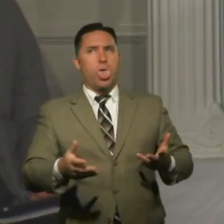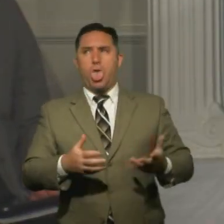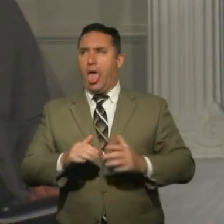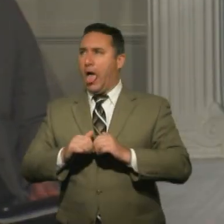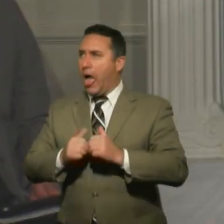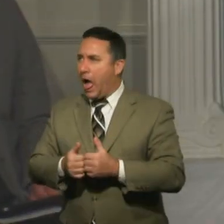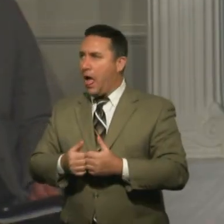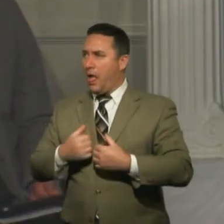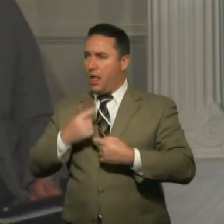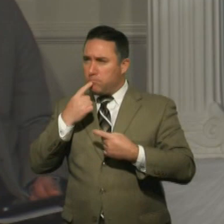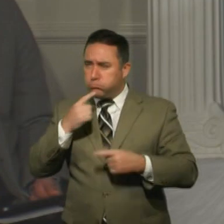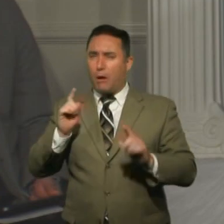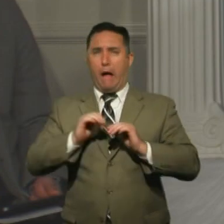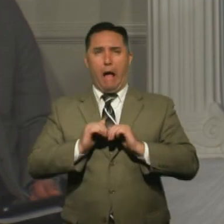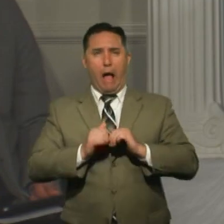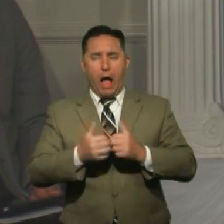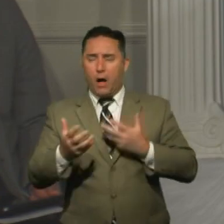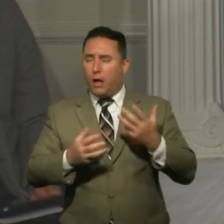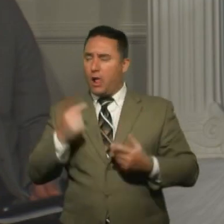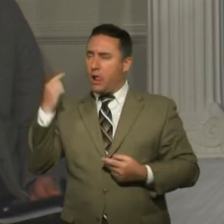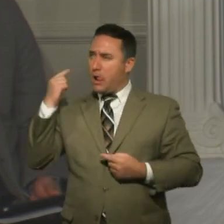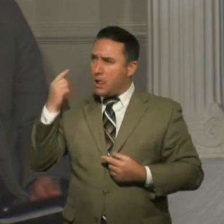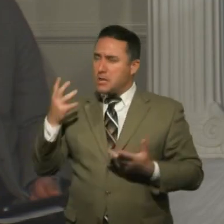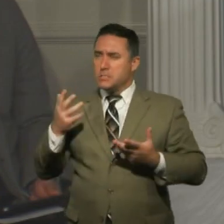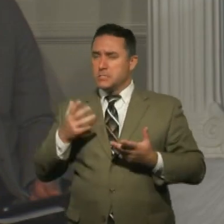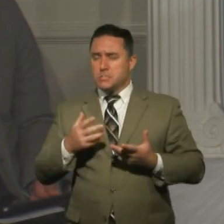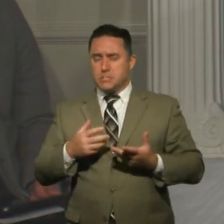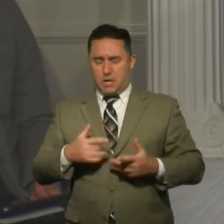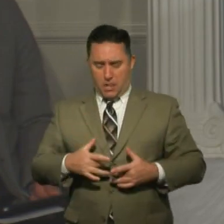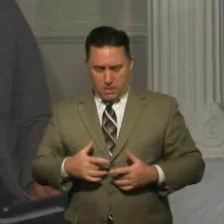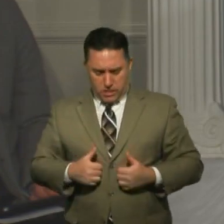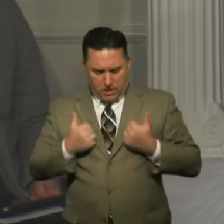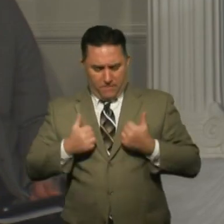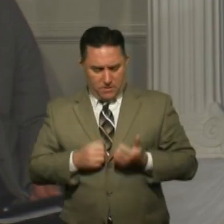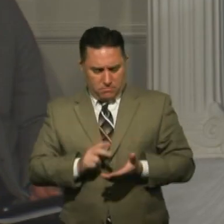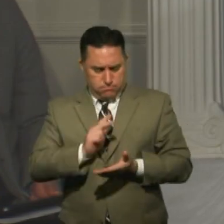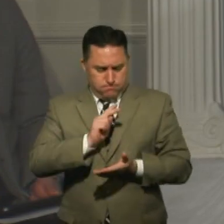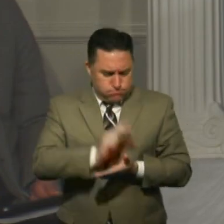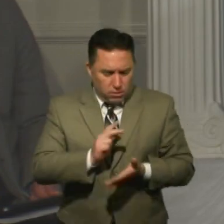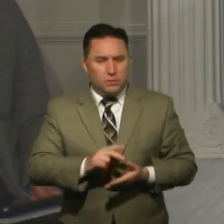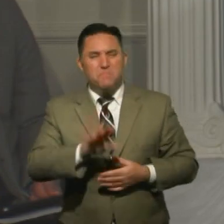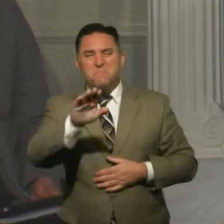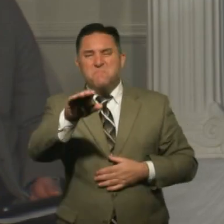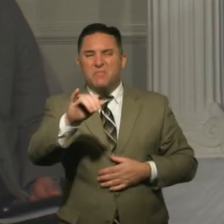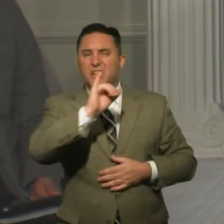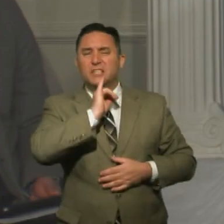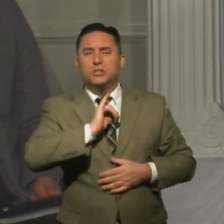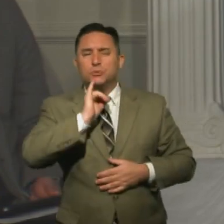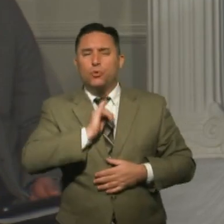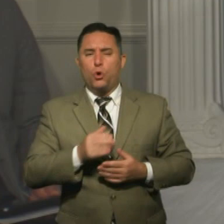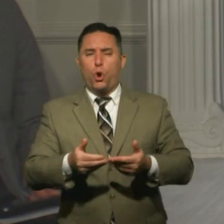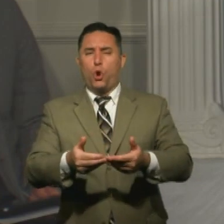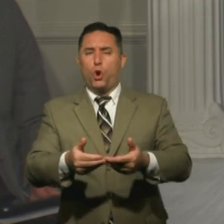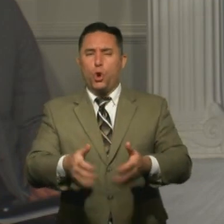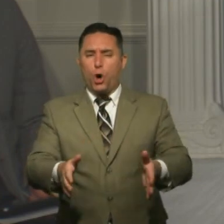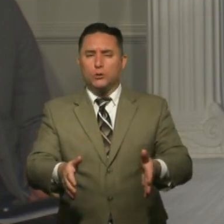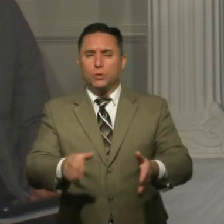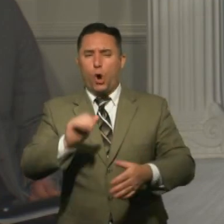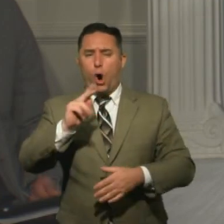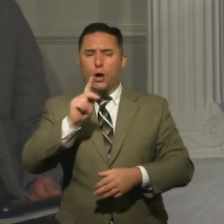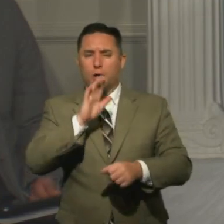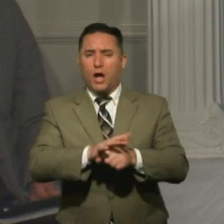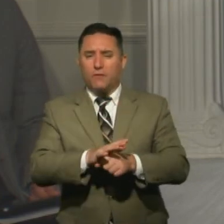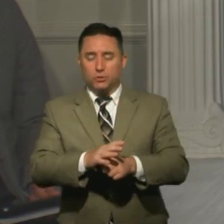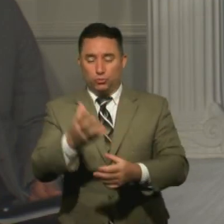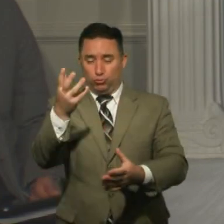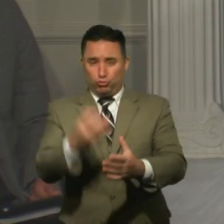going to make it? Are you living defeated? Just think, the Israelites lost the Ark of the Covenant. It